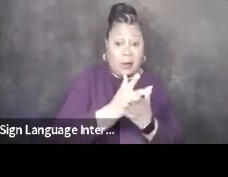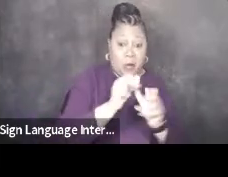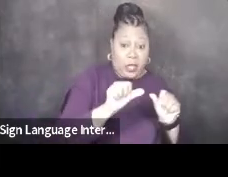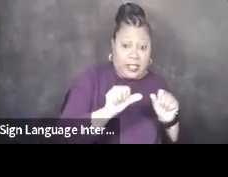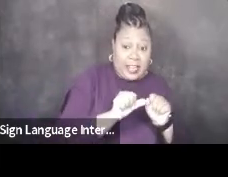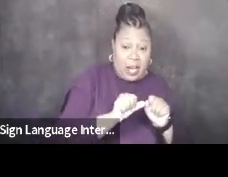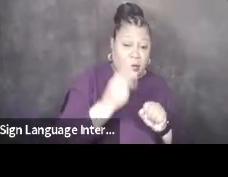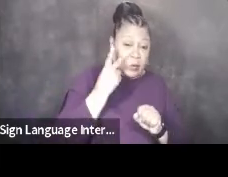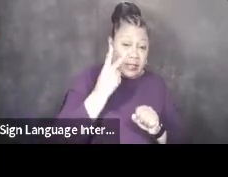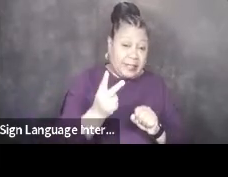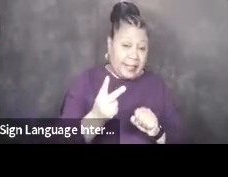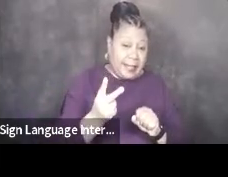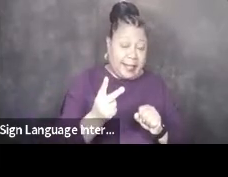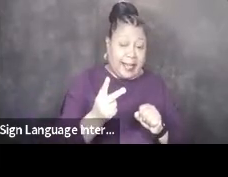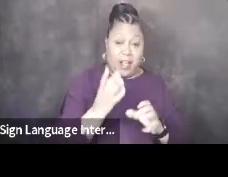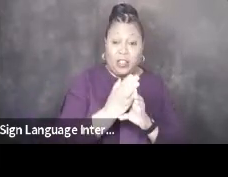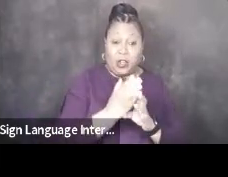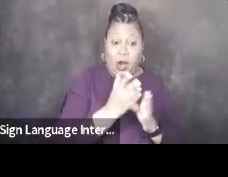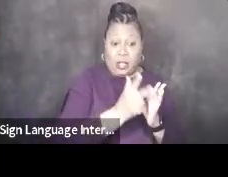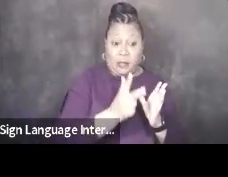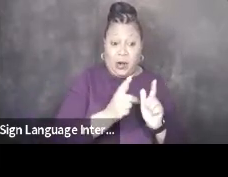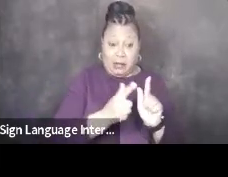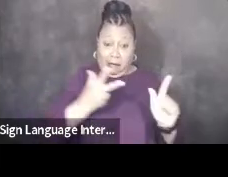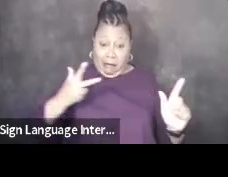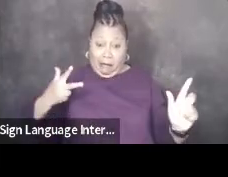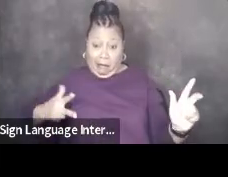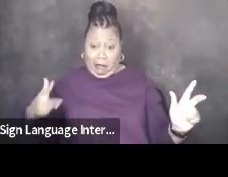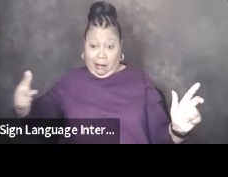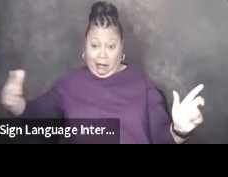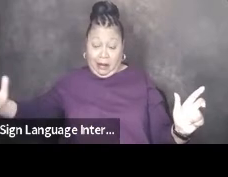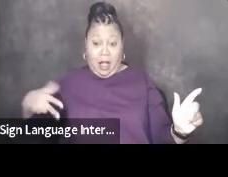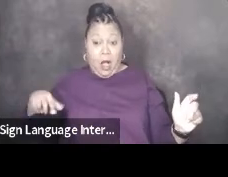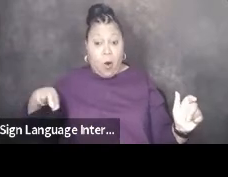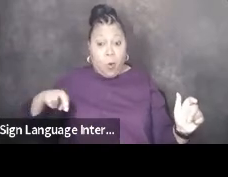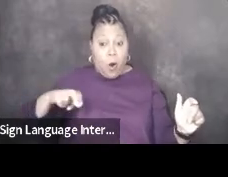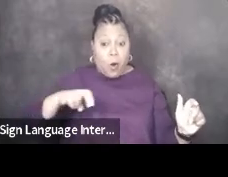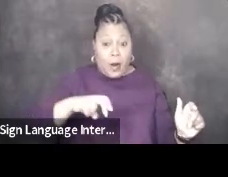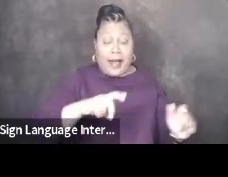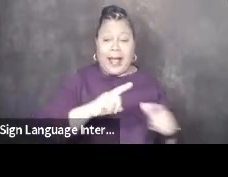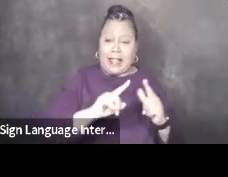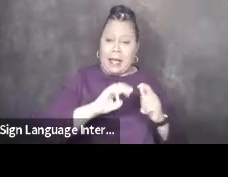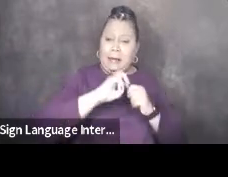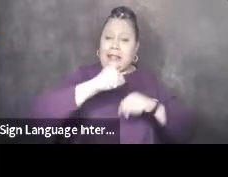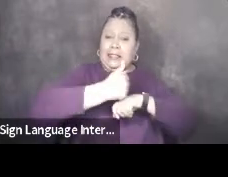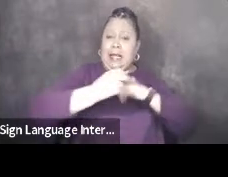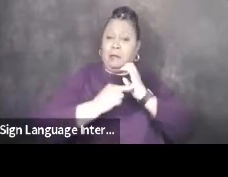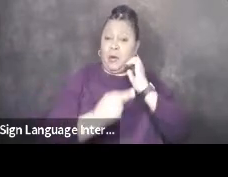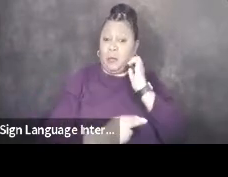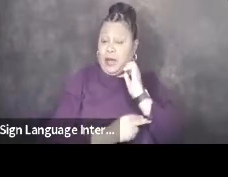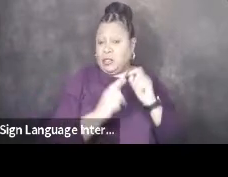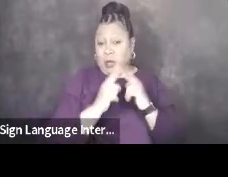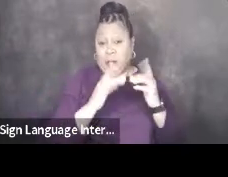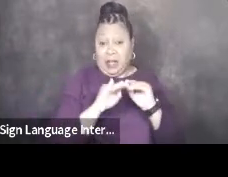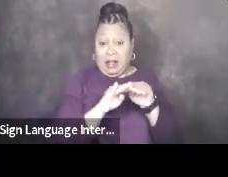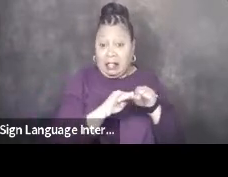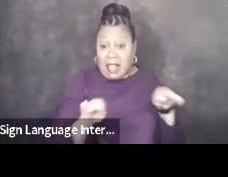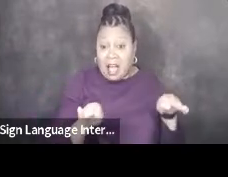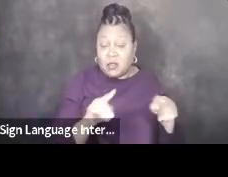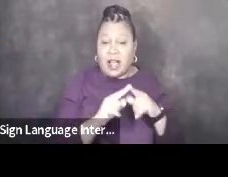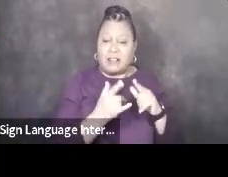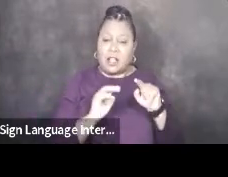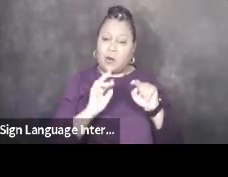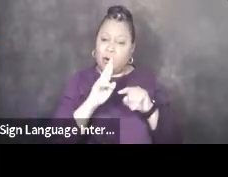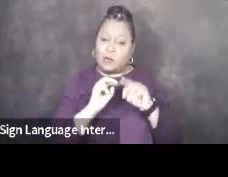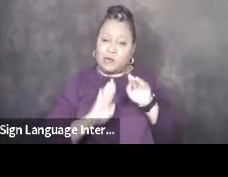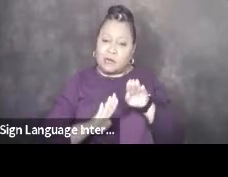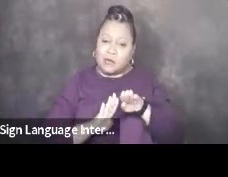You can see the vehicles parked in the distance, a walkway, and then they built a bridge here, which actually can be either level or it can have a little ramp